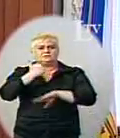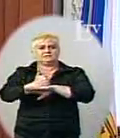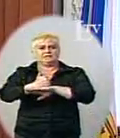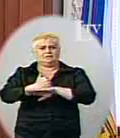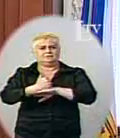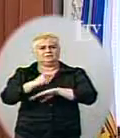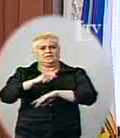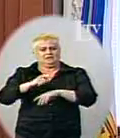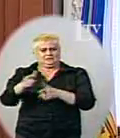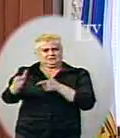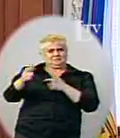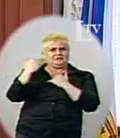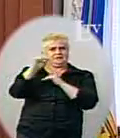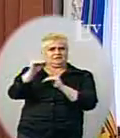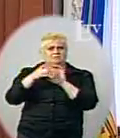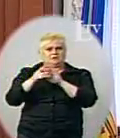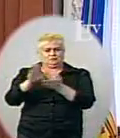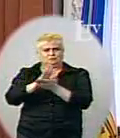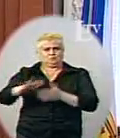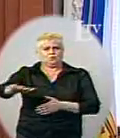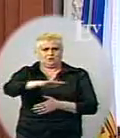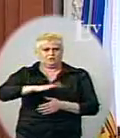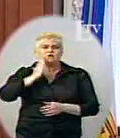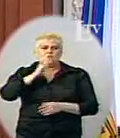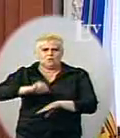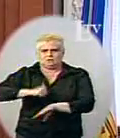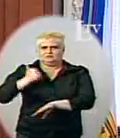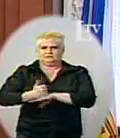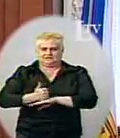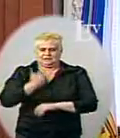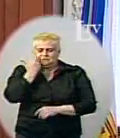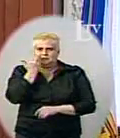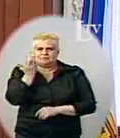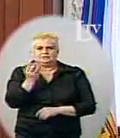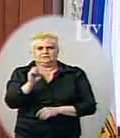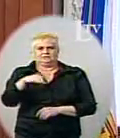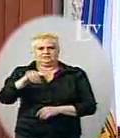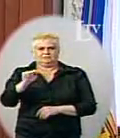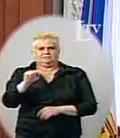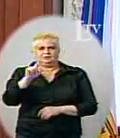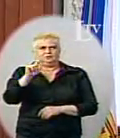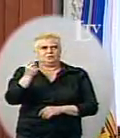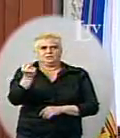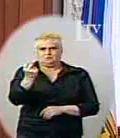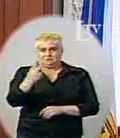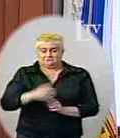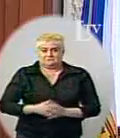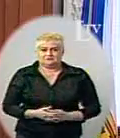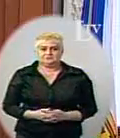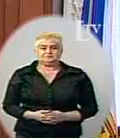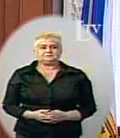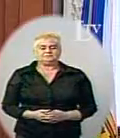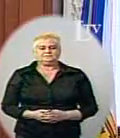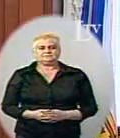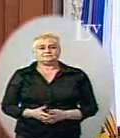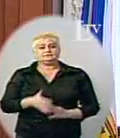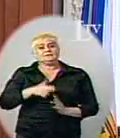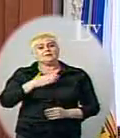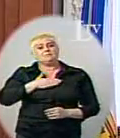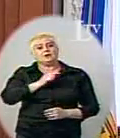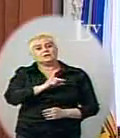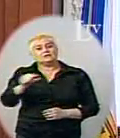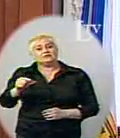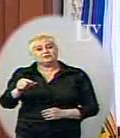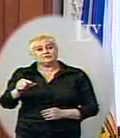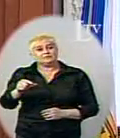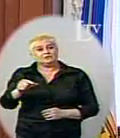zones will come in force in September 2012. My government continues to work on